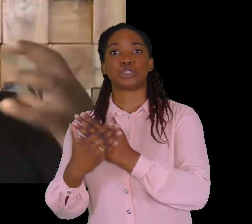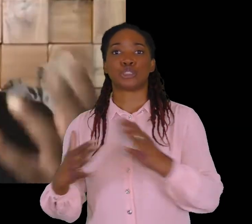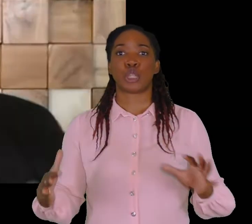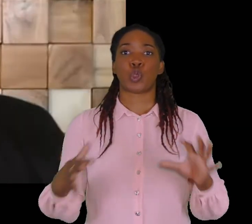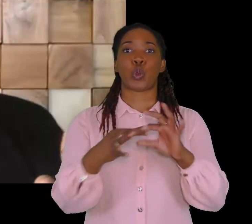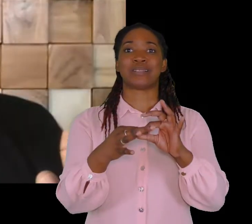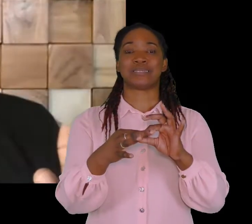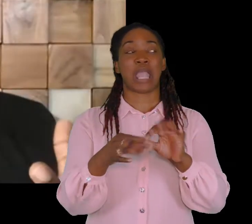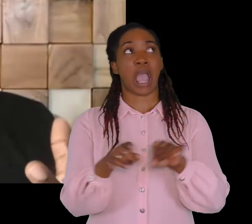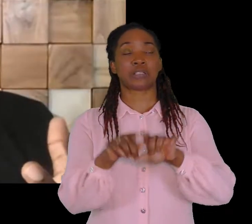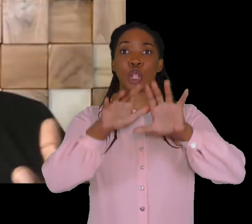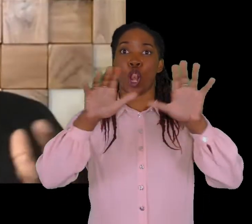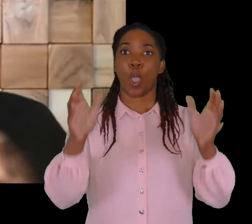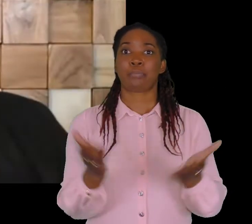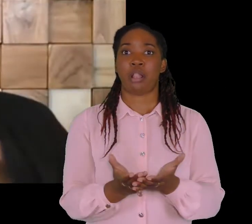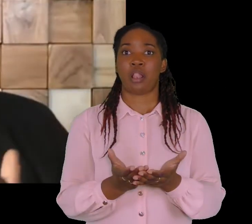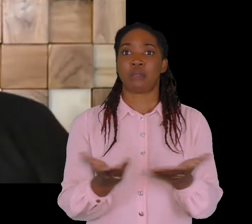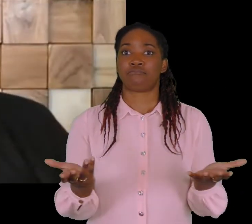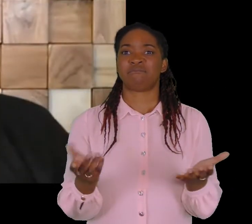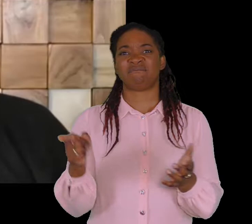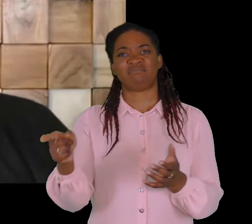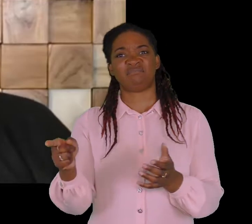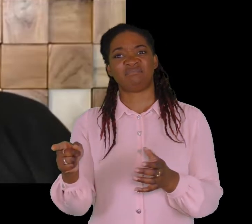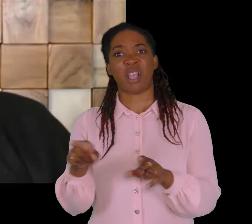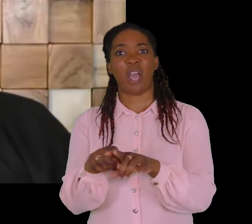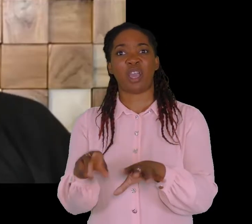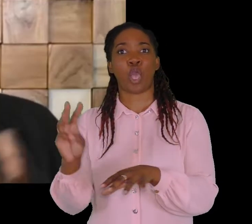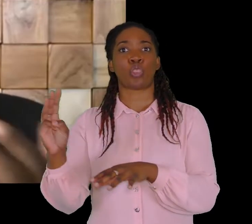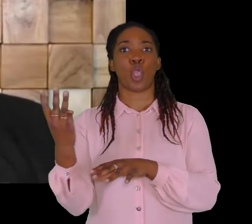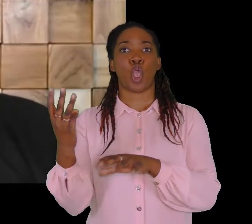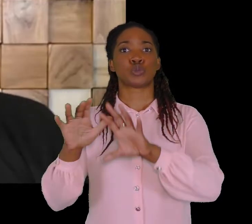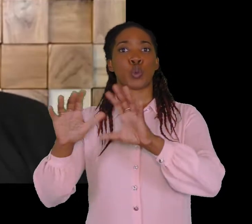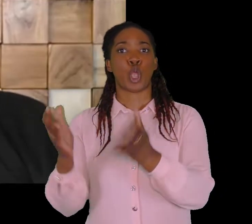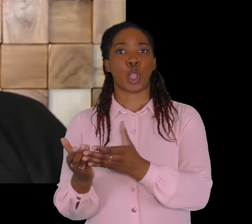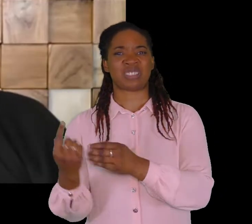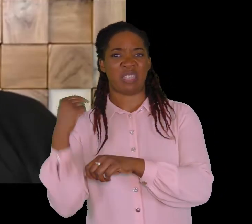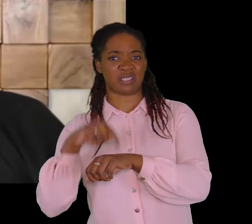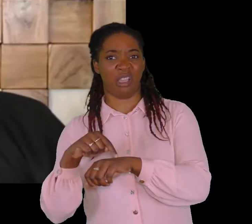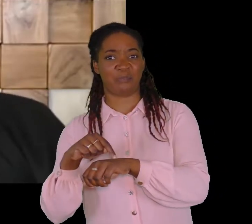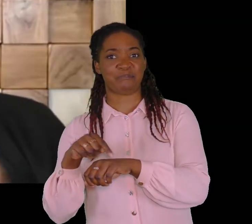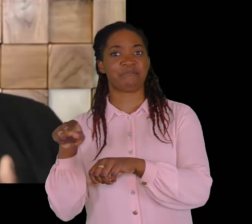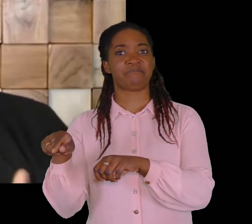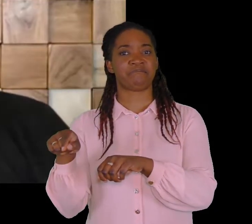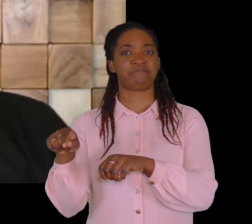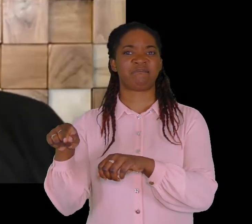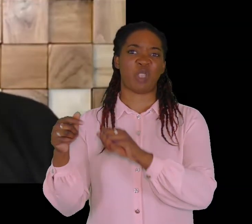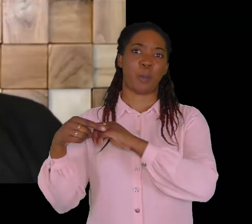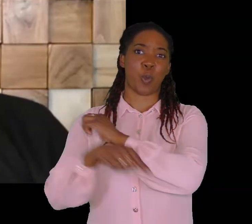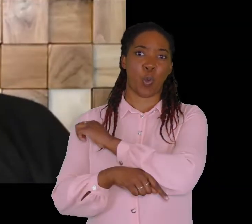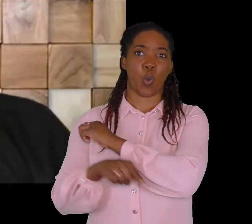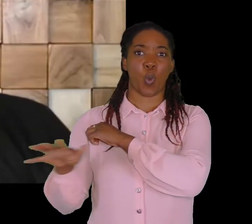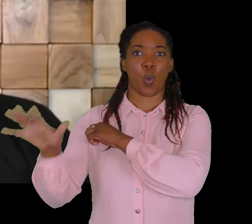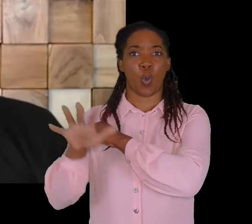third world, which I think was really important. So I wanted to start really with let's kind